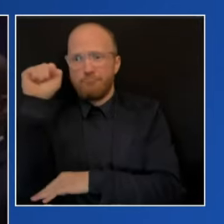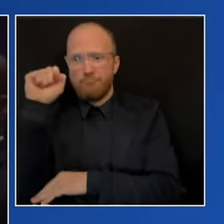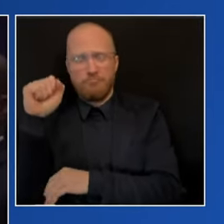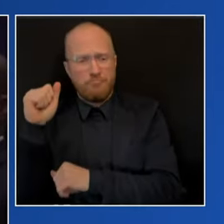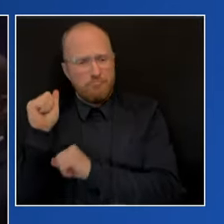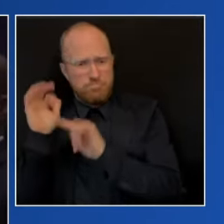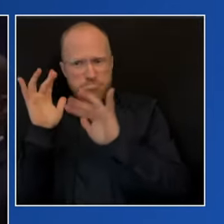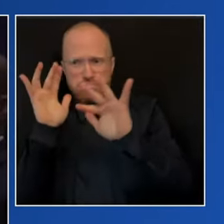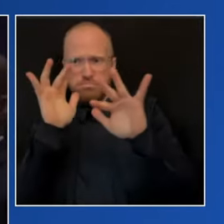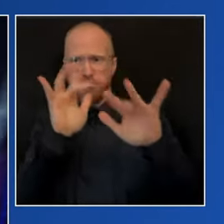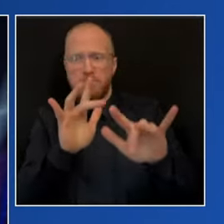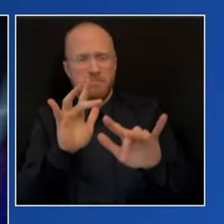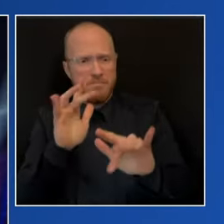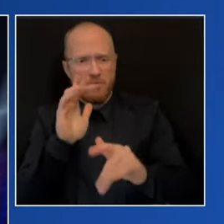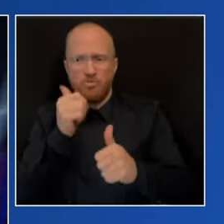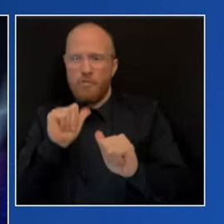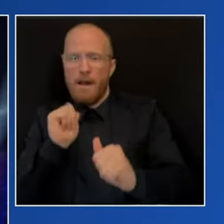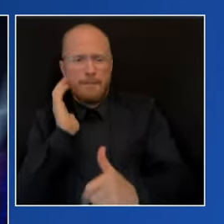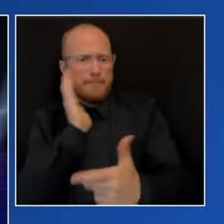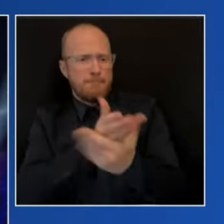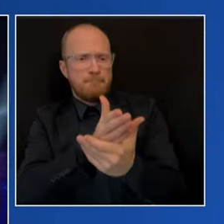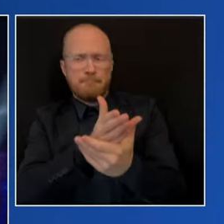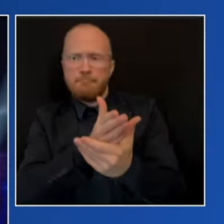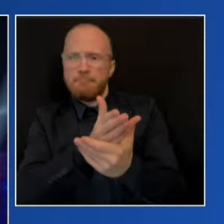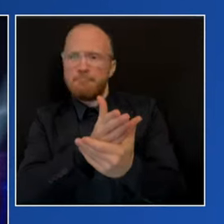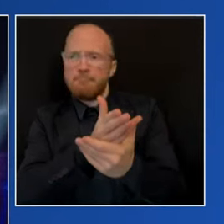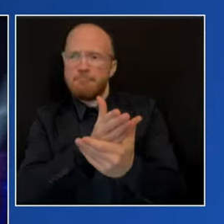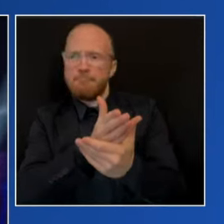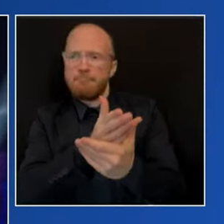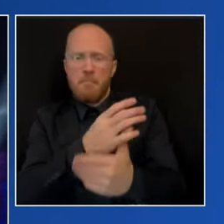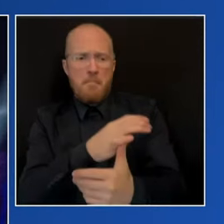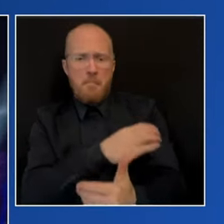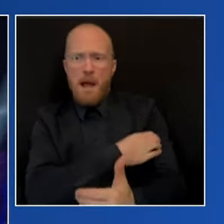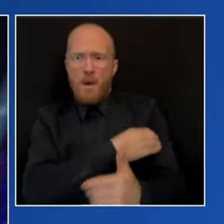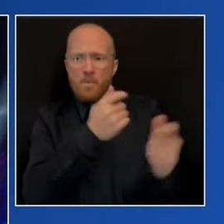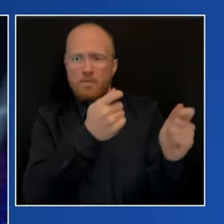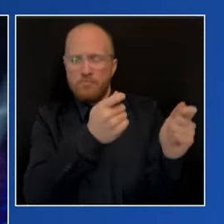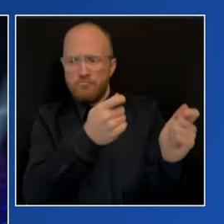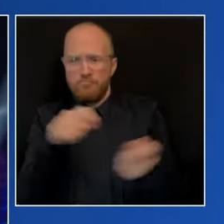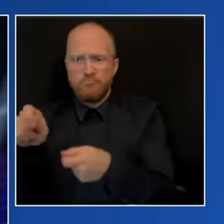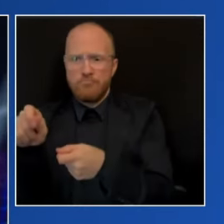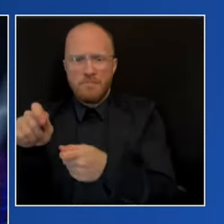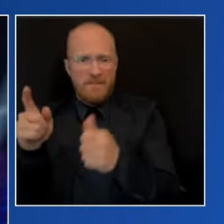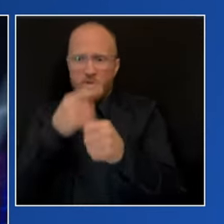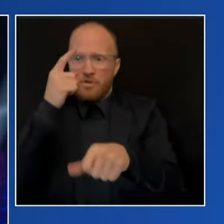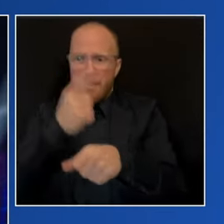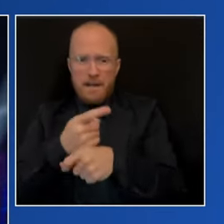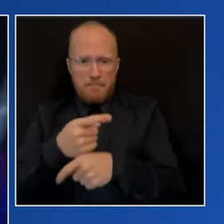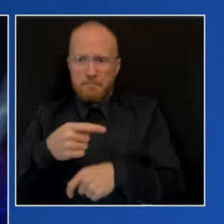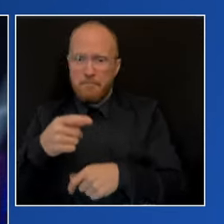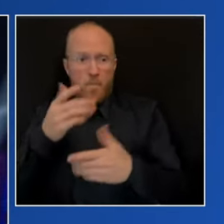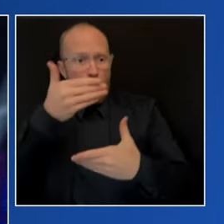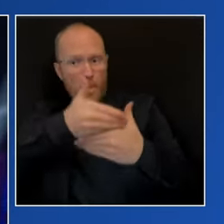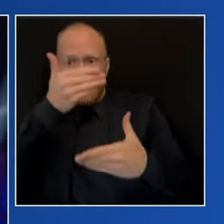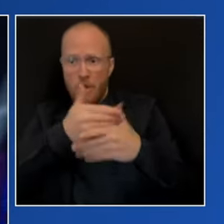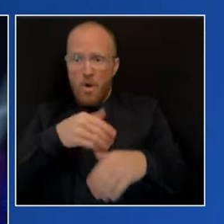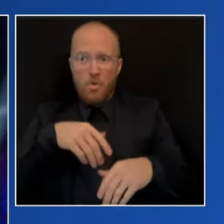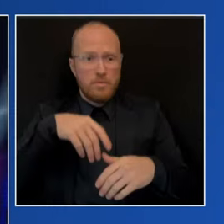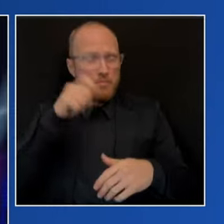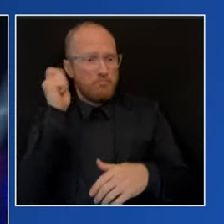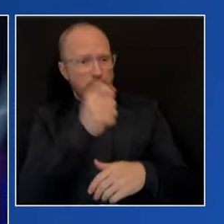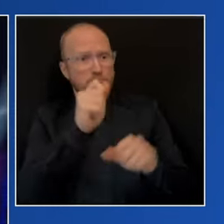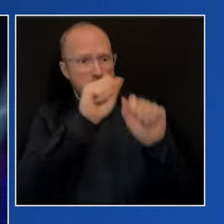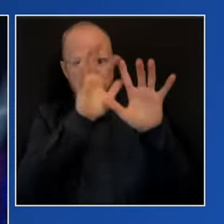the peaceful transfer of power in America. First time. Smashing windows, shattering doors, attacking the police.